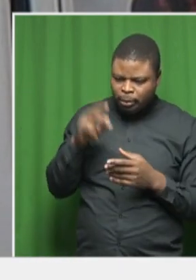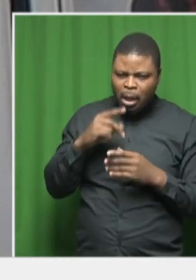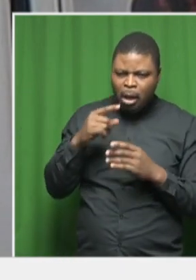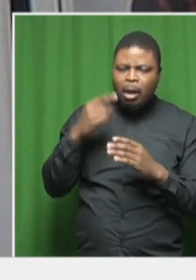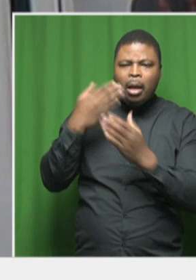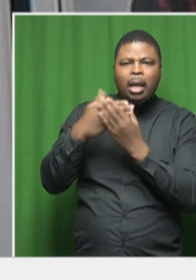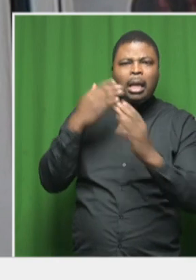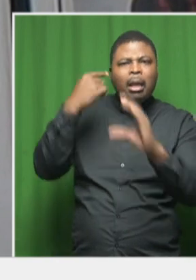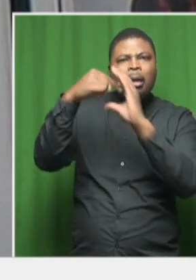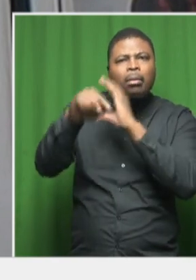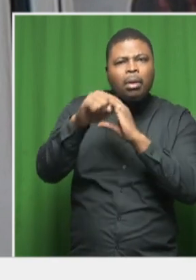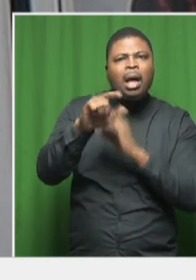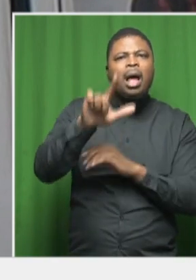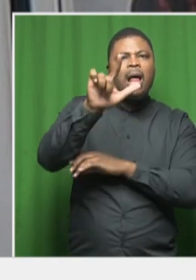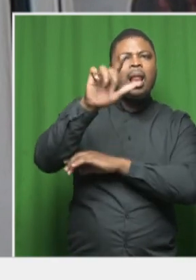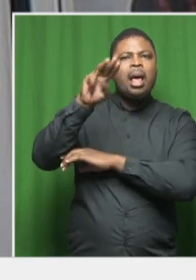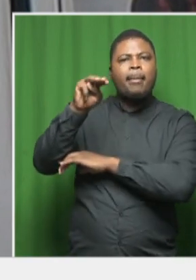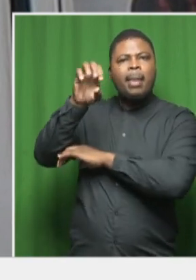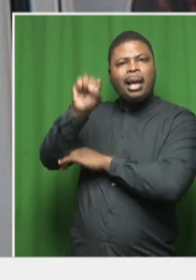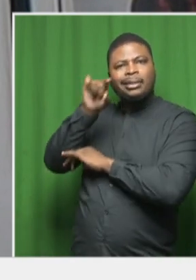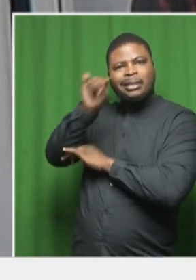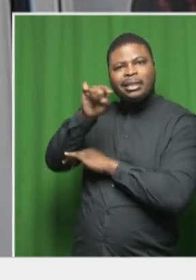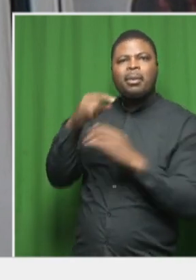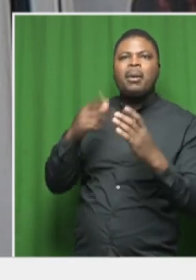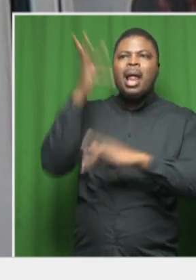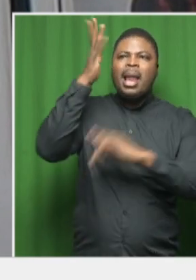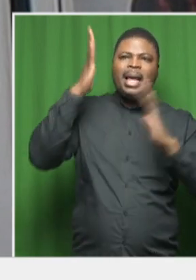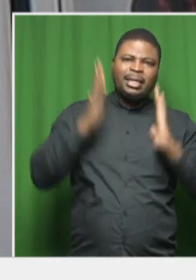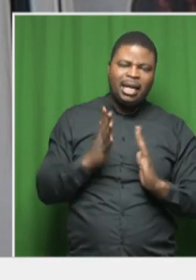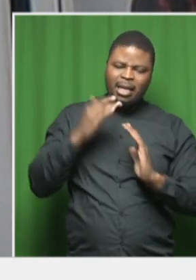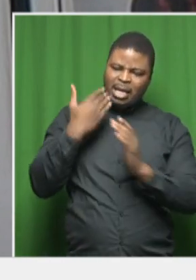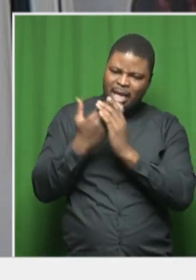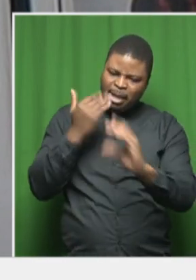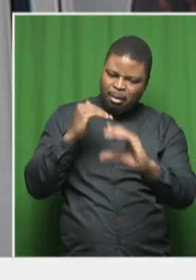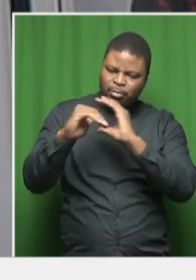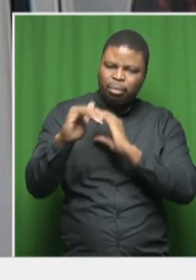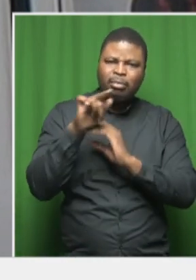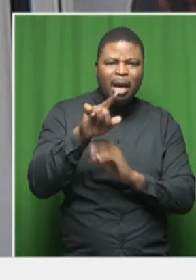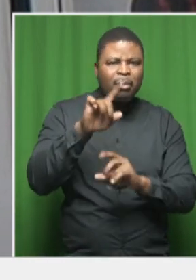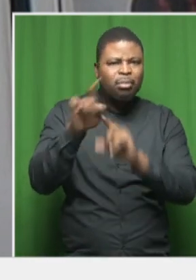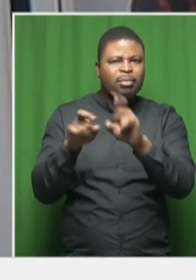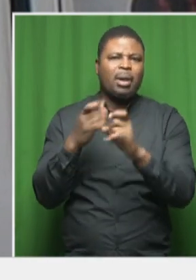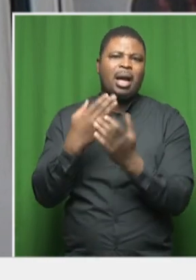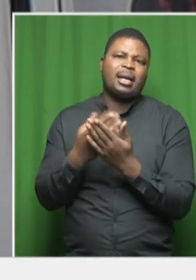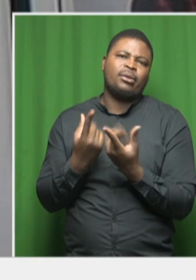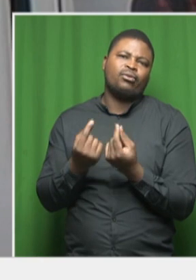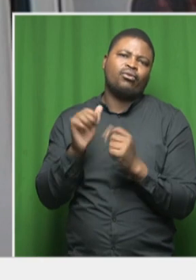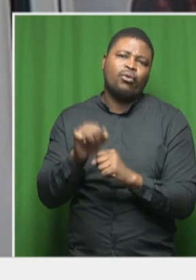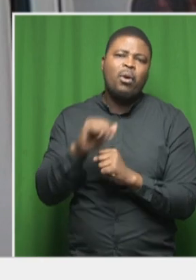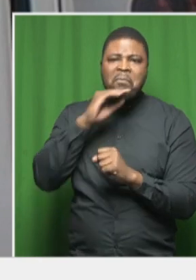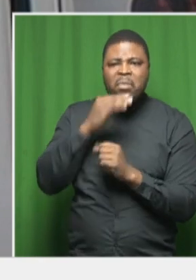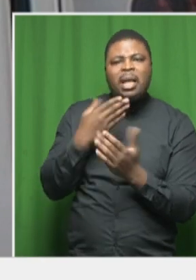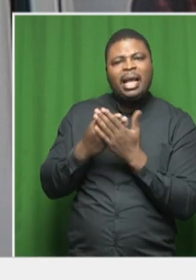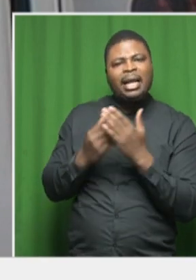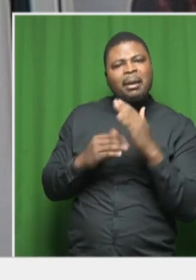in the LMS, send them an email. So it's really a form of connection.